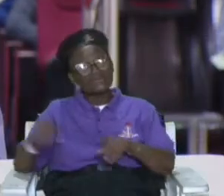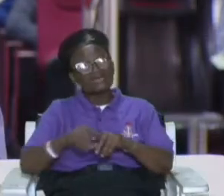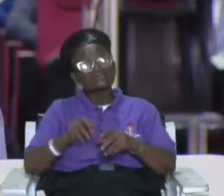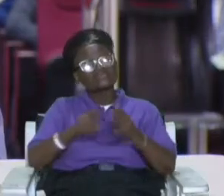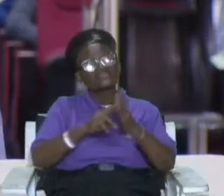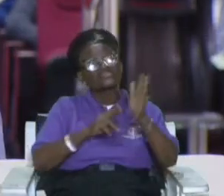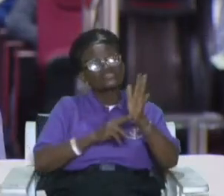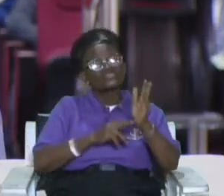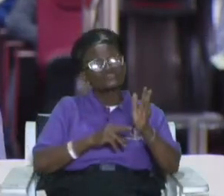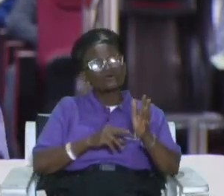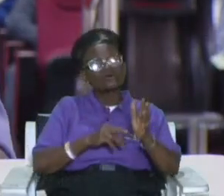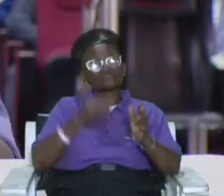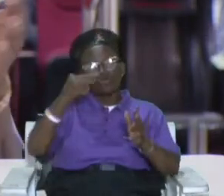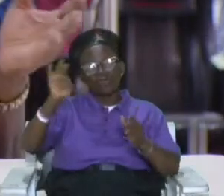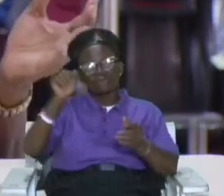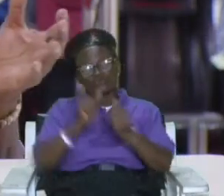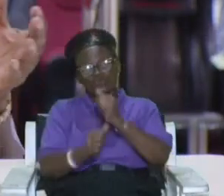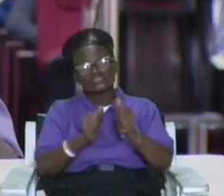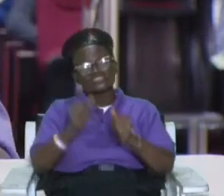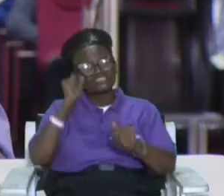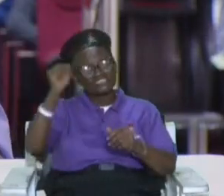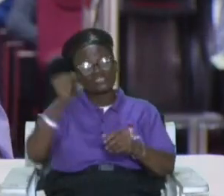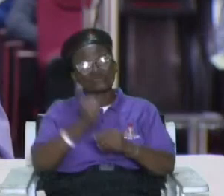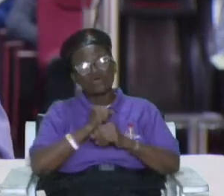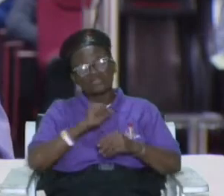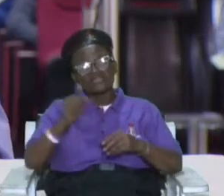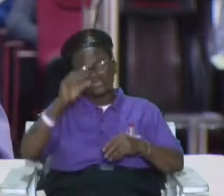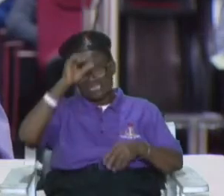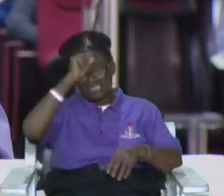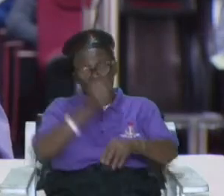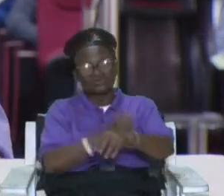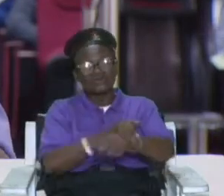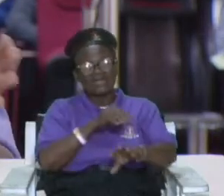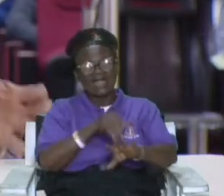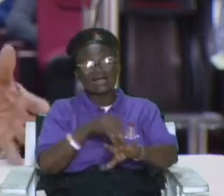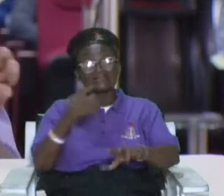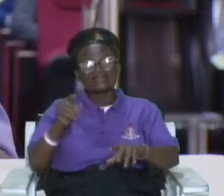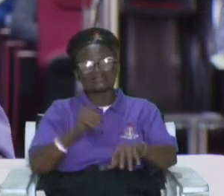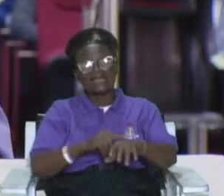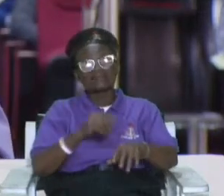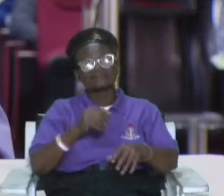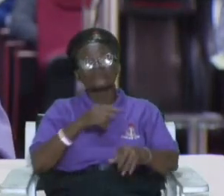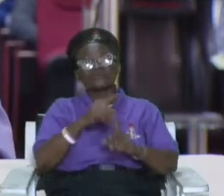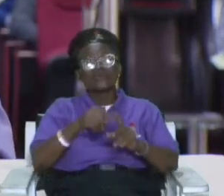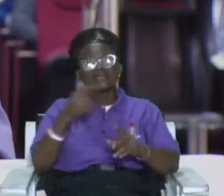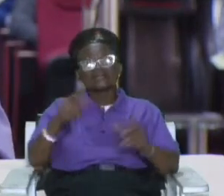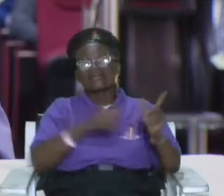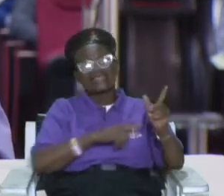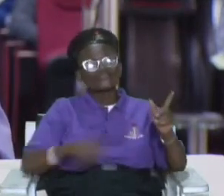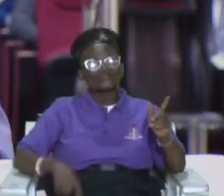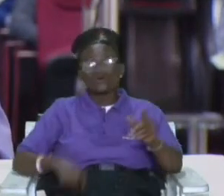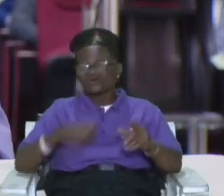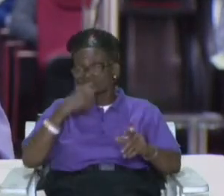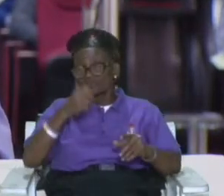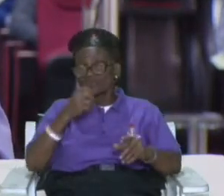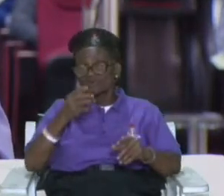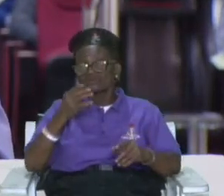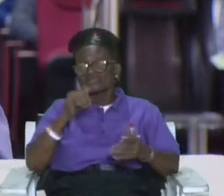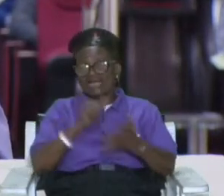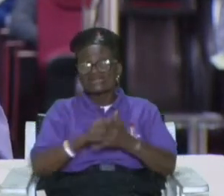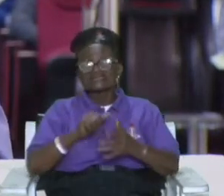a son at a time when she had lost hope that there will ever be a